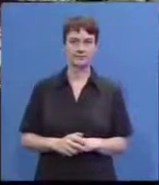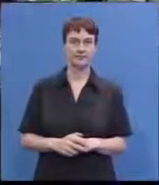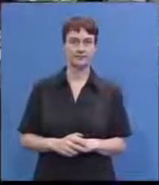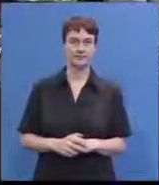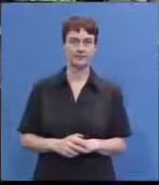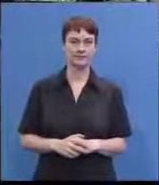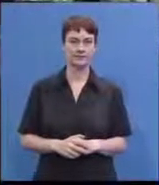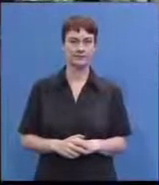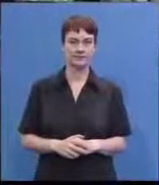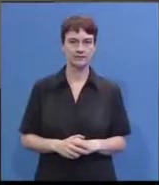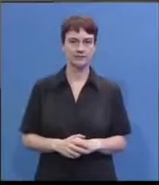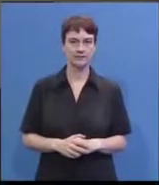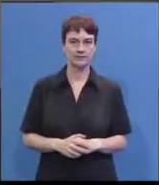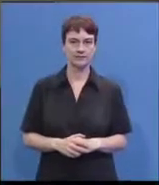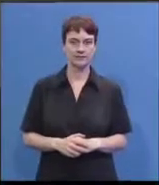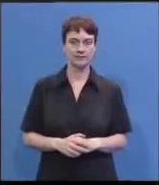Let us